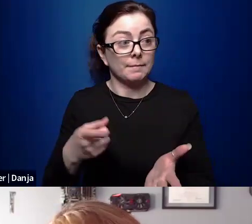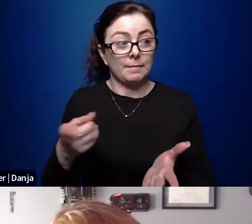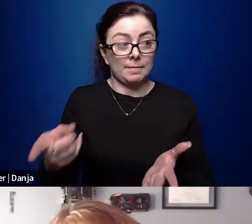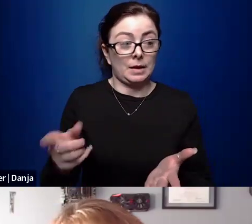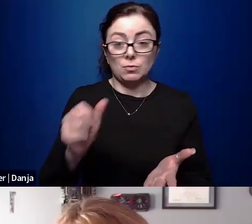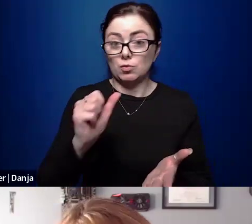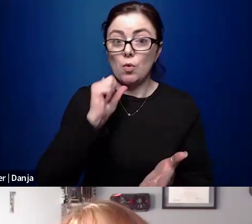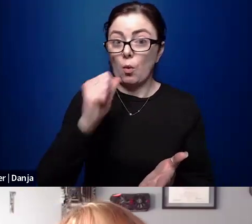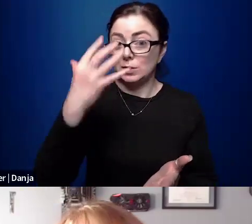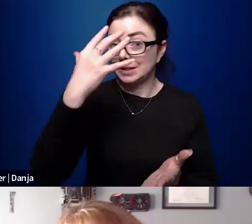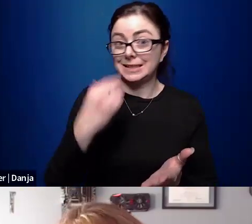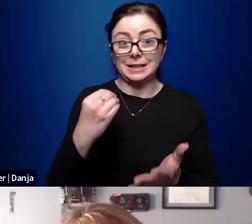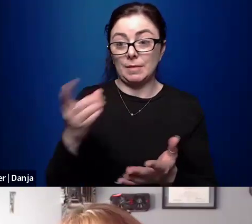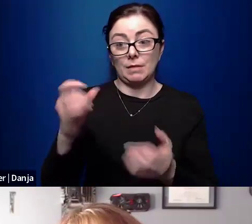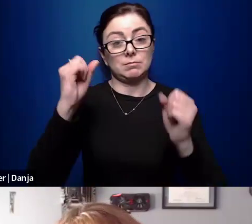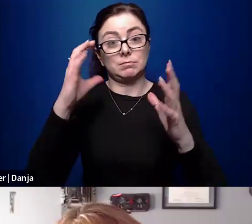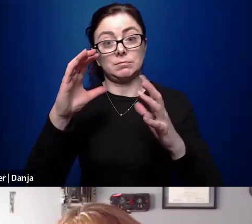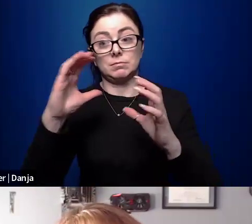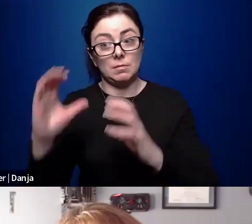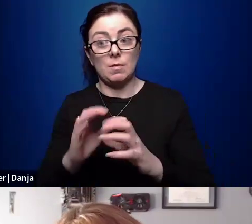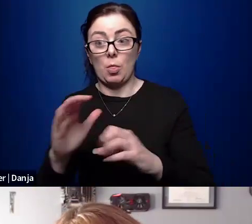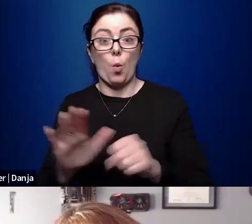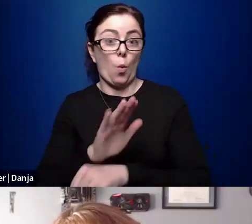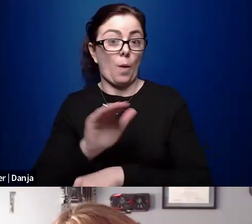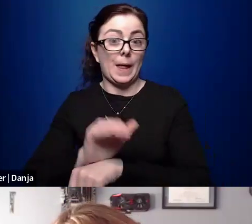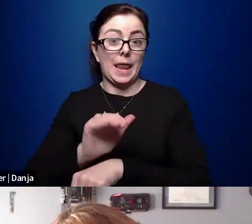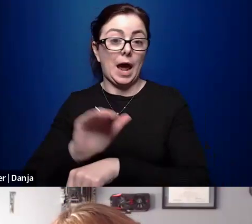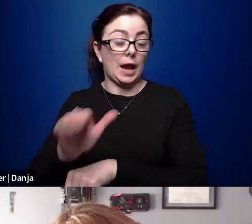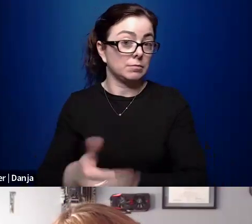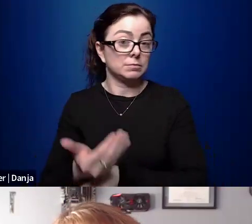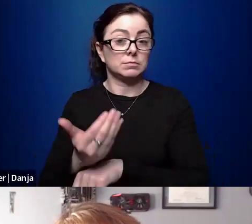the whole night. And I know how that could be